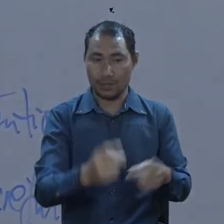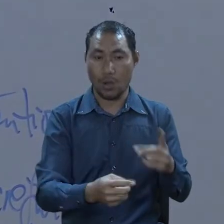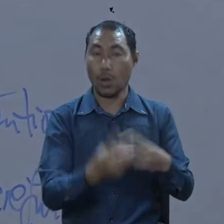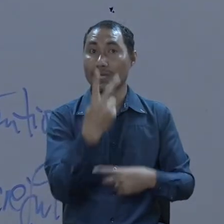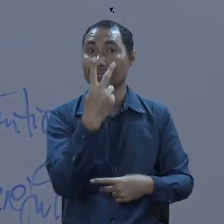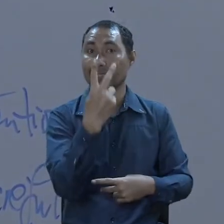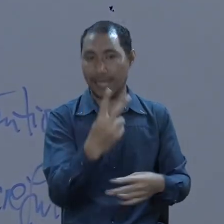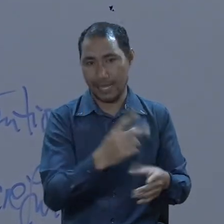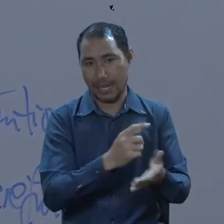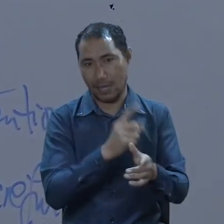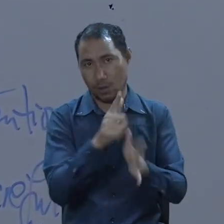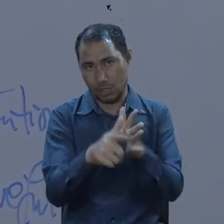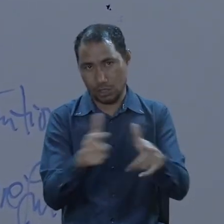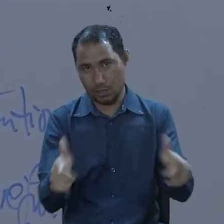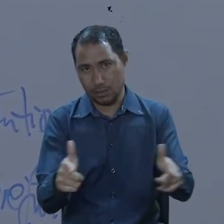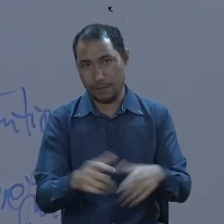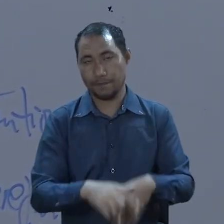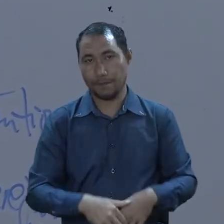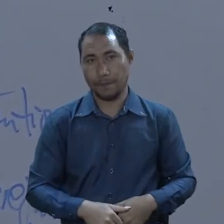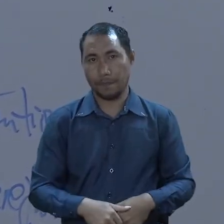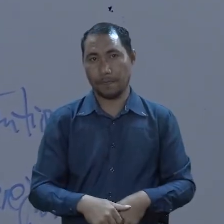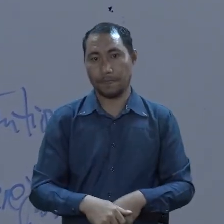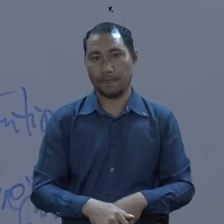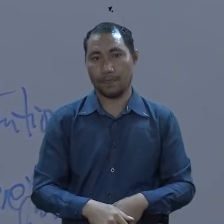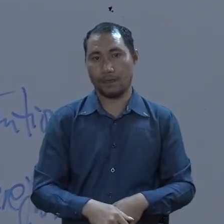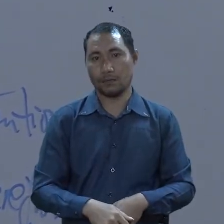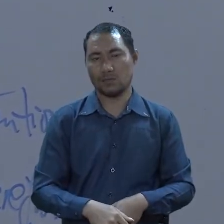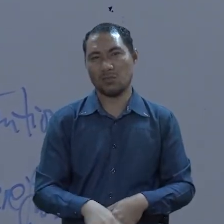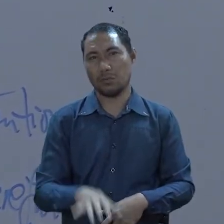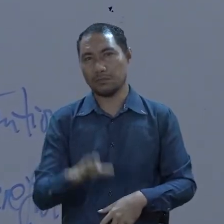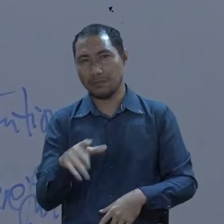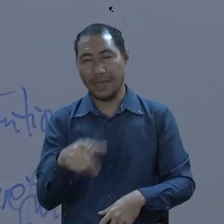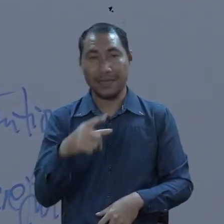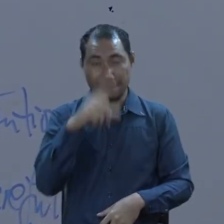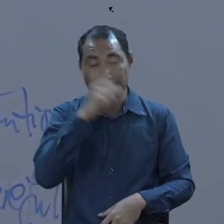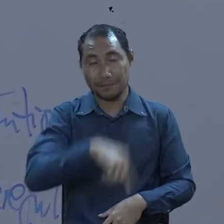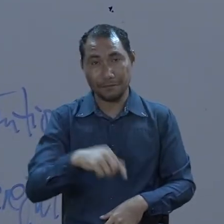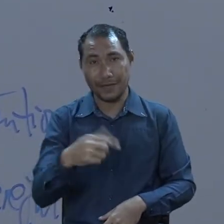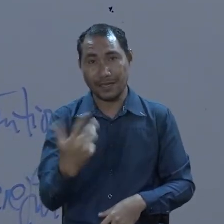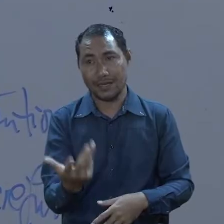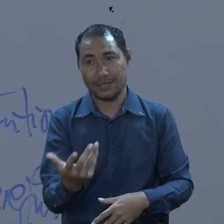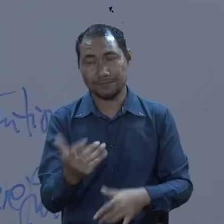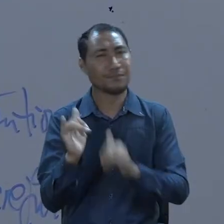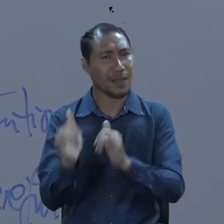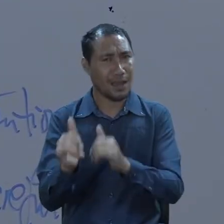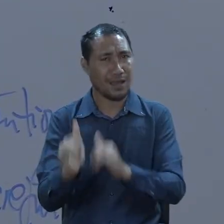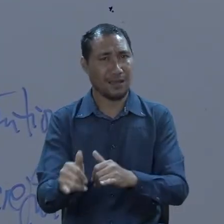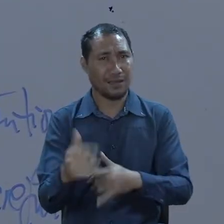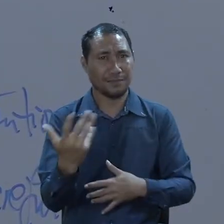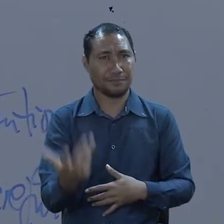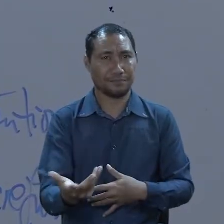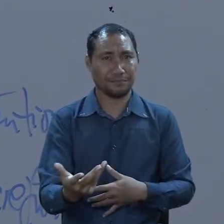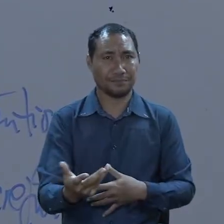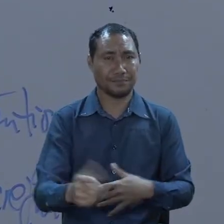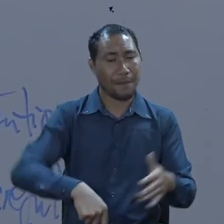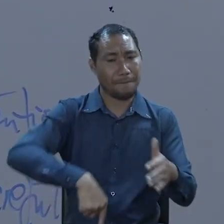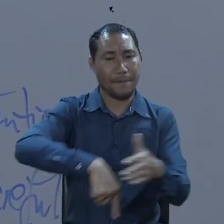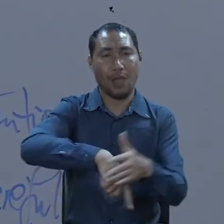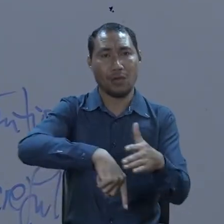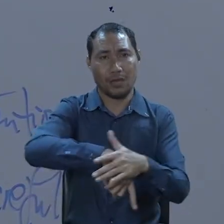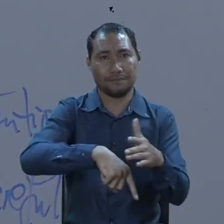know, English is our second language, so it can also be a barrier. In order for you